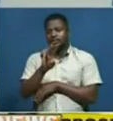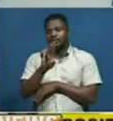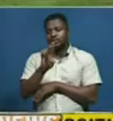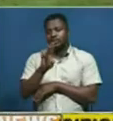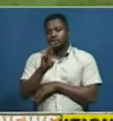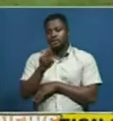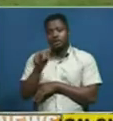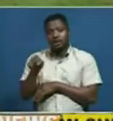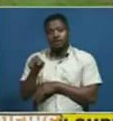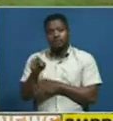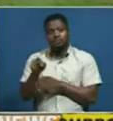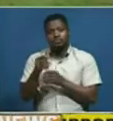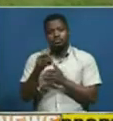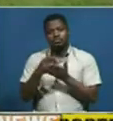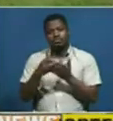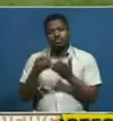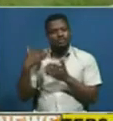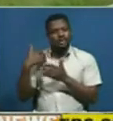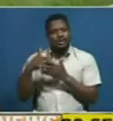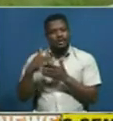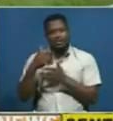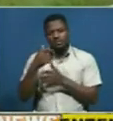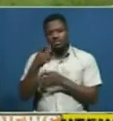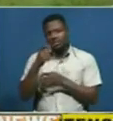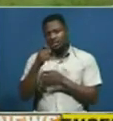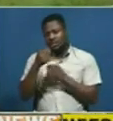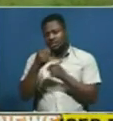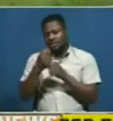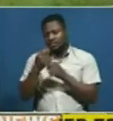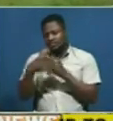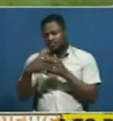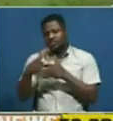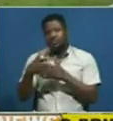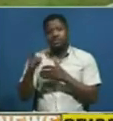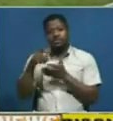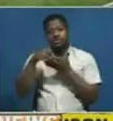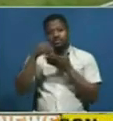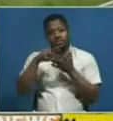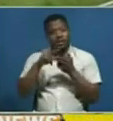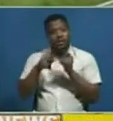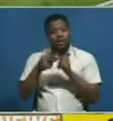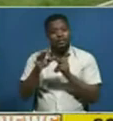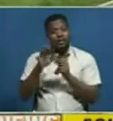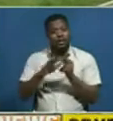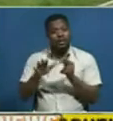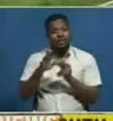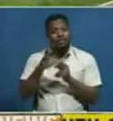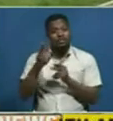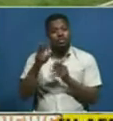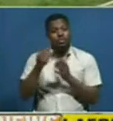1917. It stands some 100 years in 2017, with a student population of